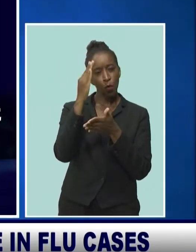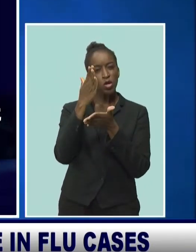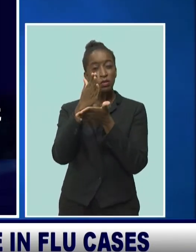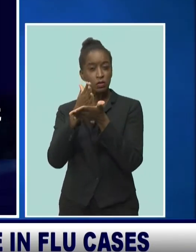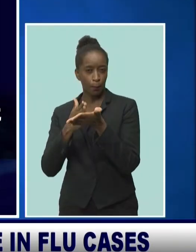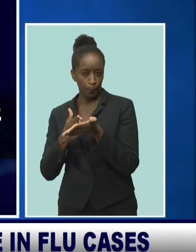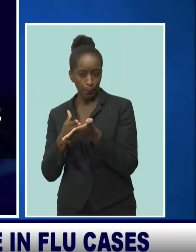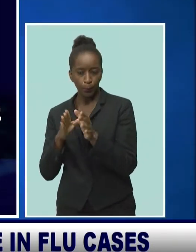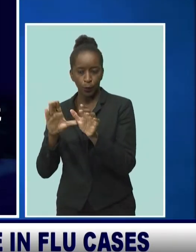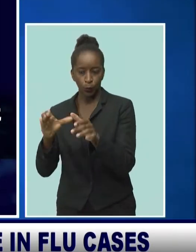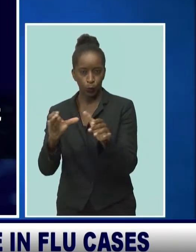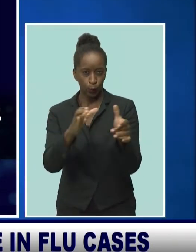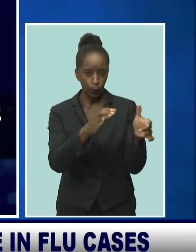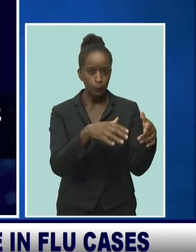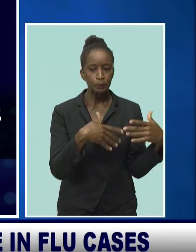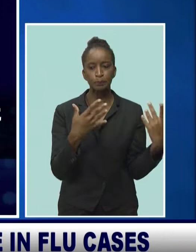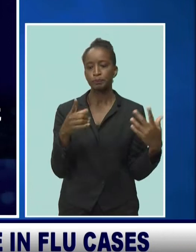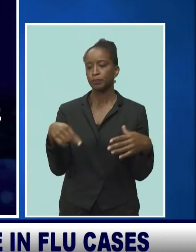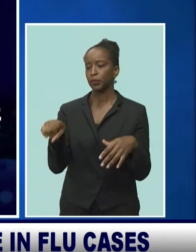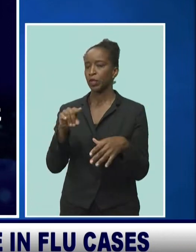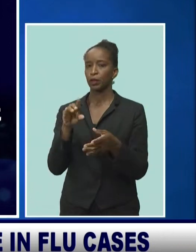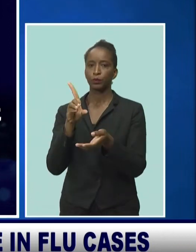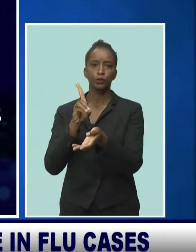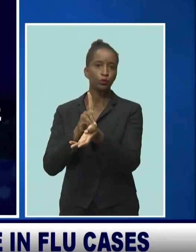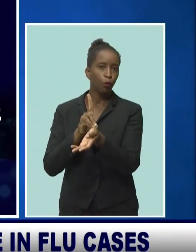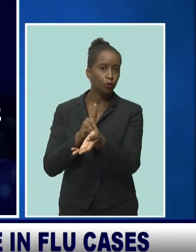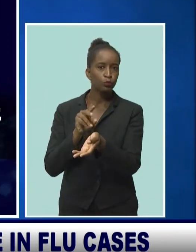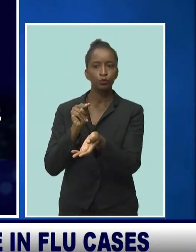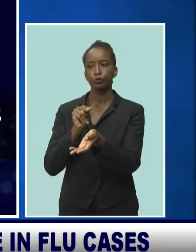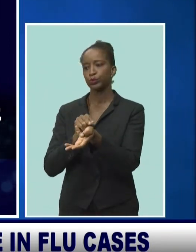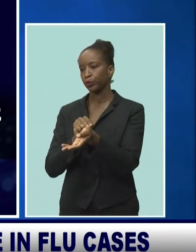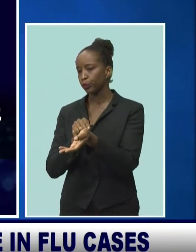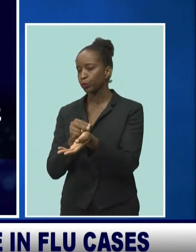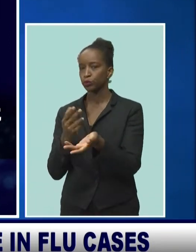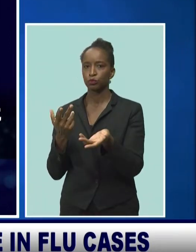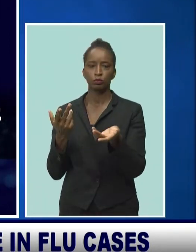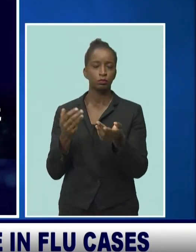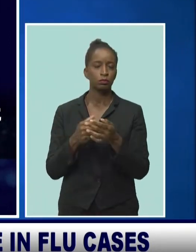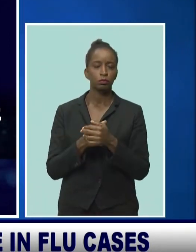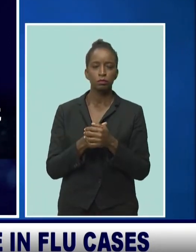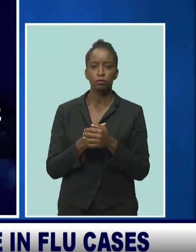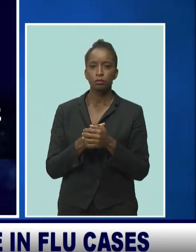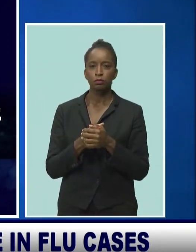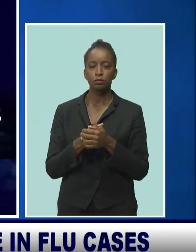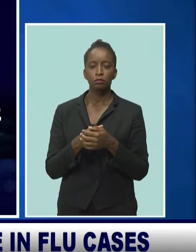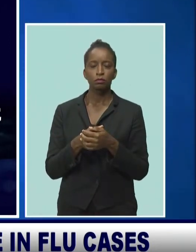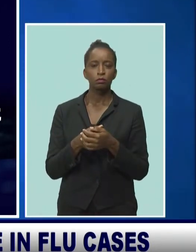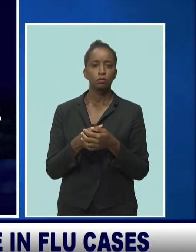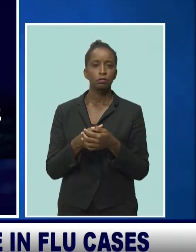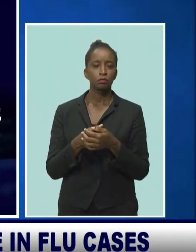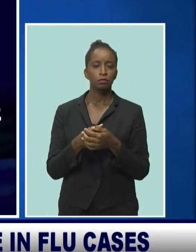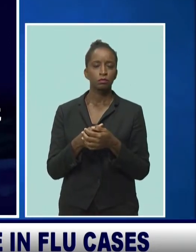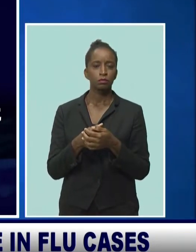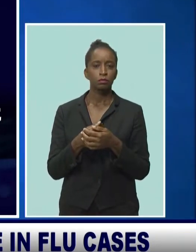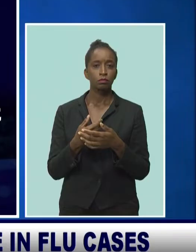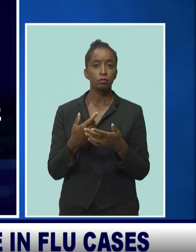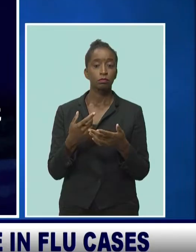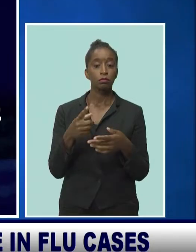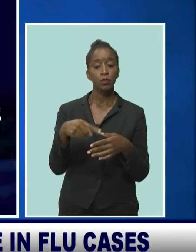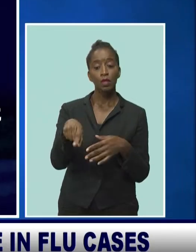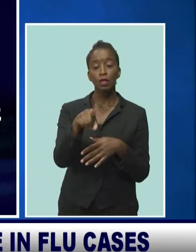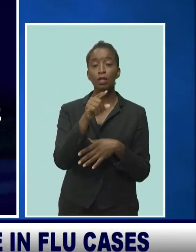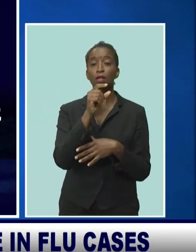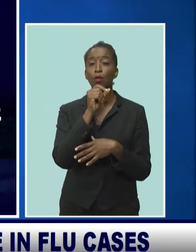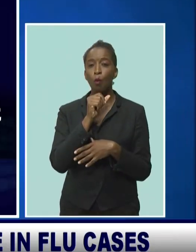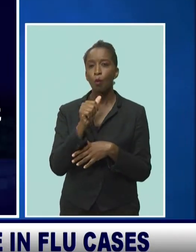individuals who are healthcare workers across the whole sector. We also purchase vaccines for the elderly,